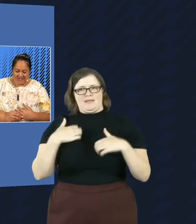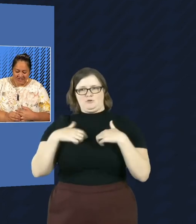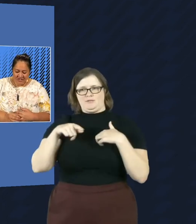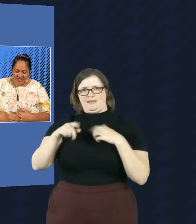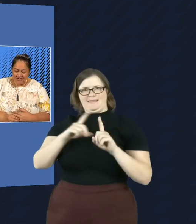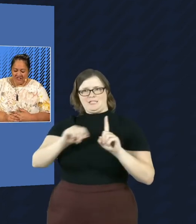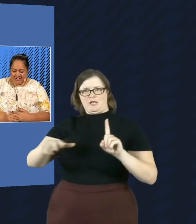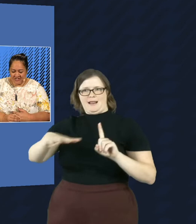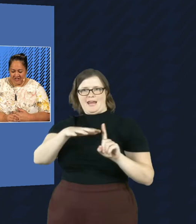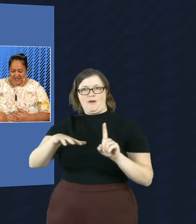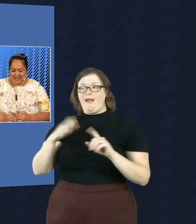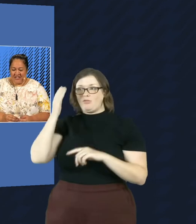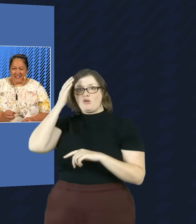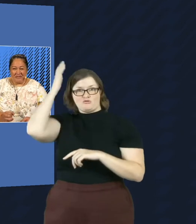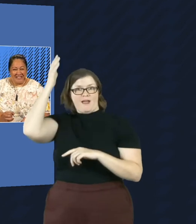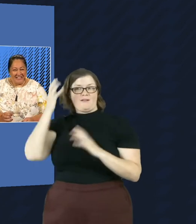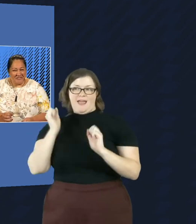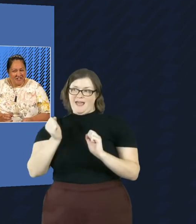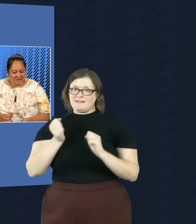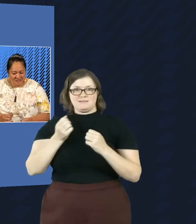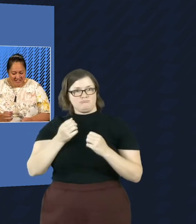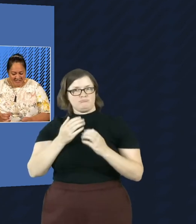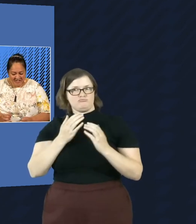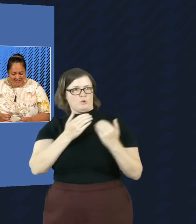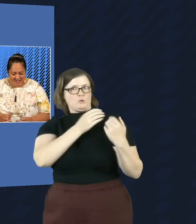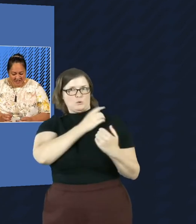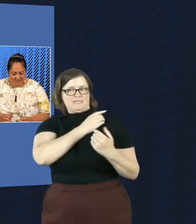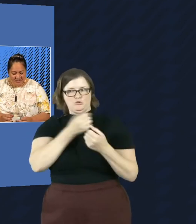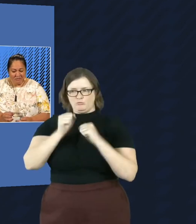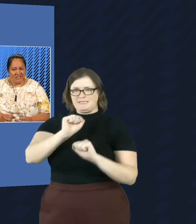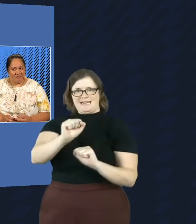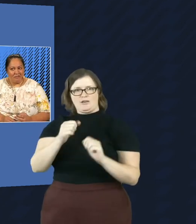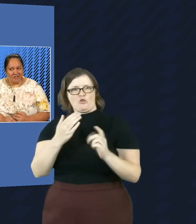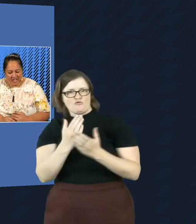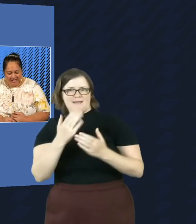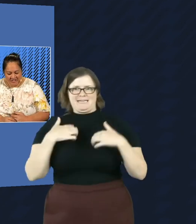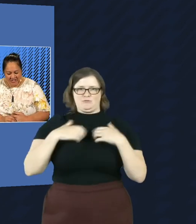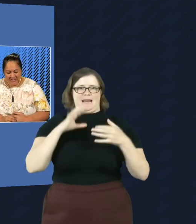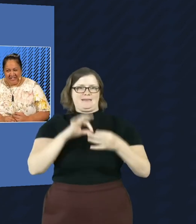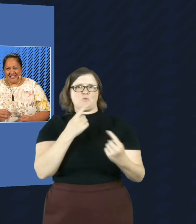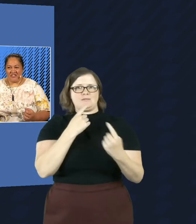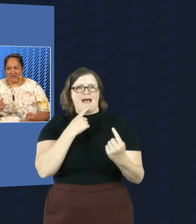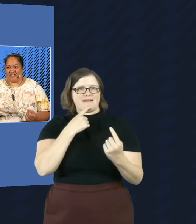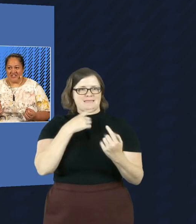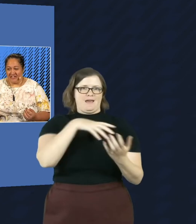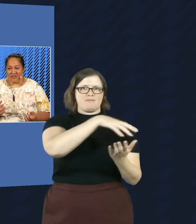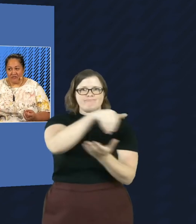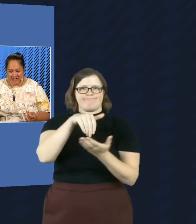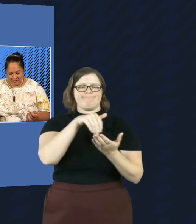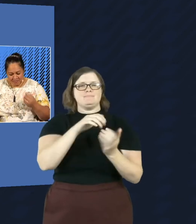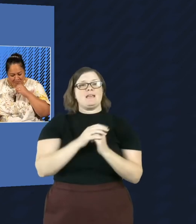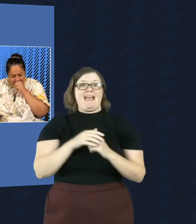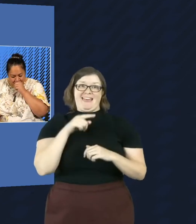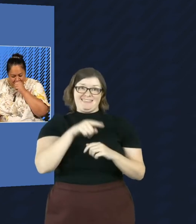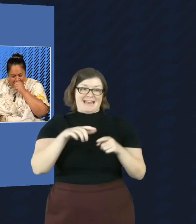to protect those rights and interests, especially in a field that is subject to rapid change and it's constantly